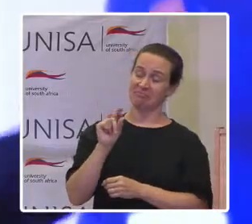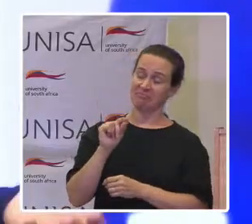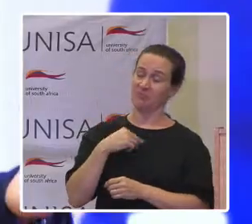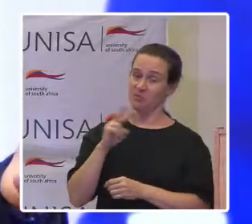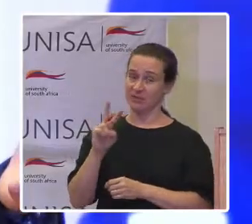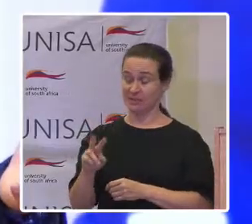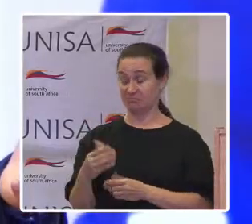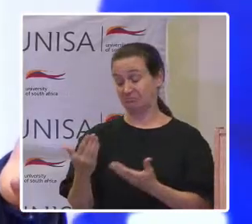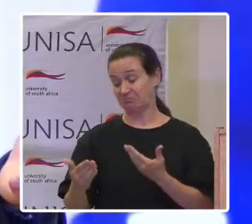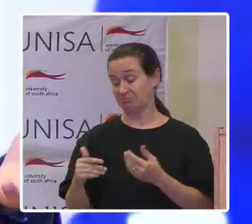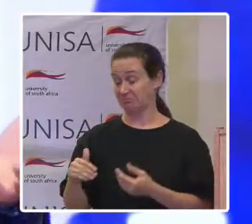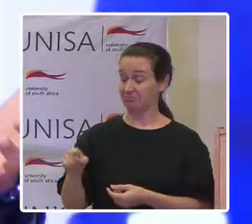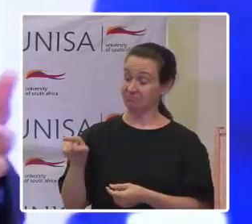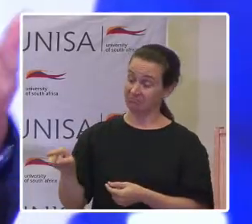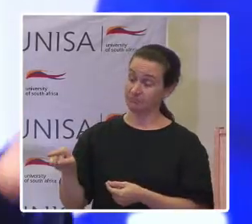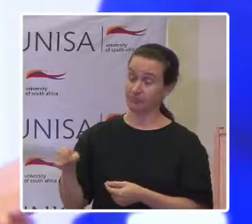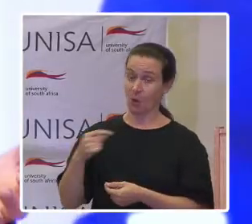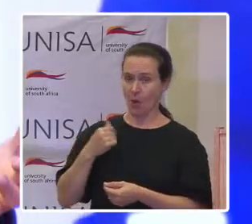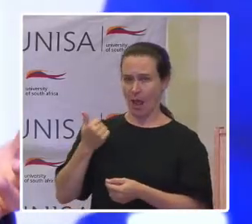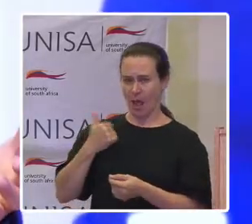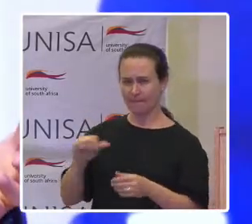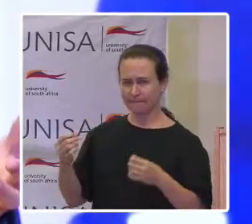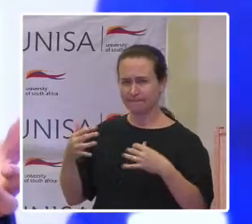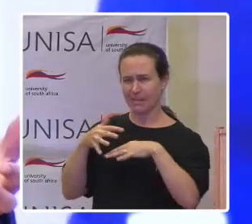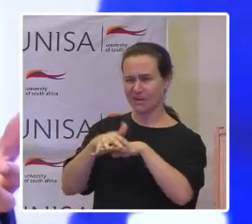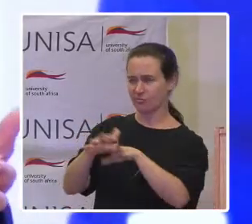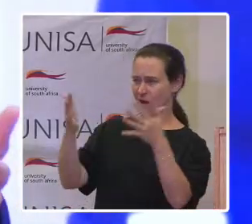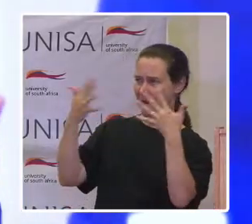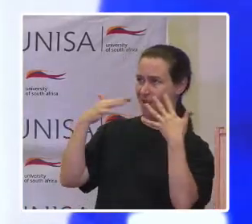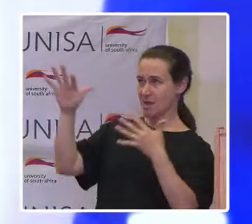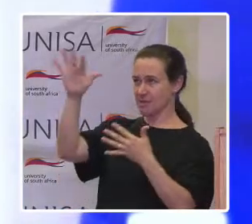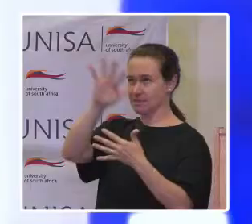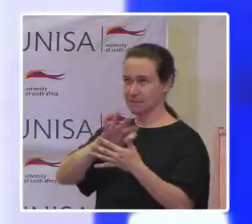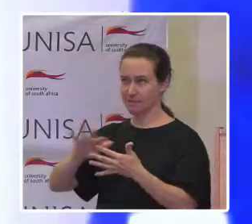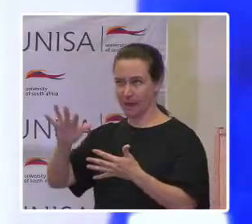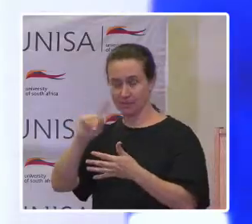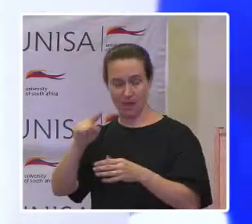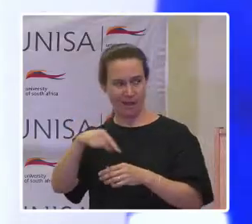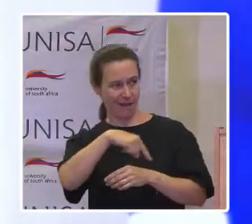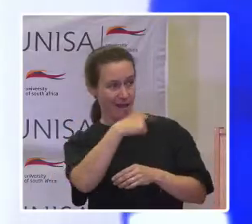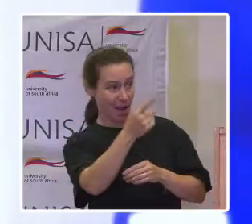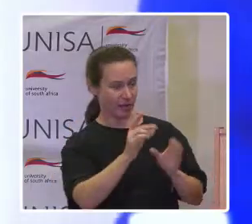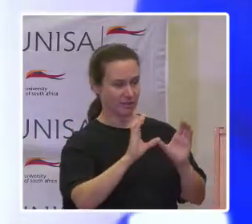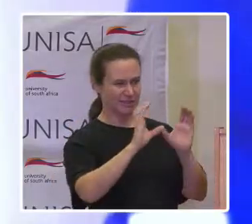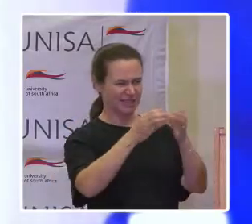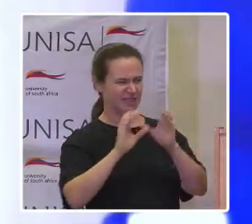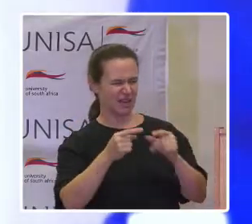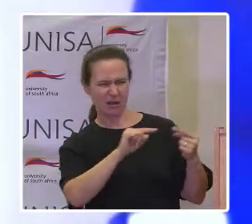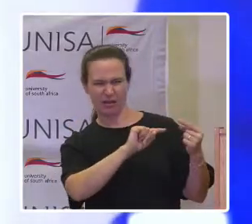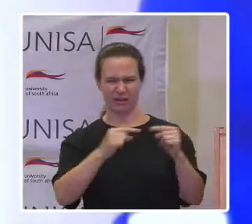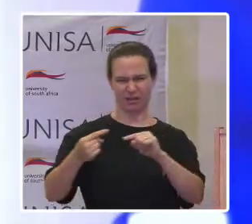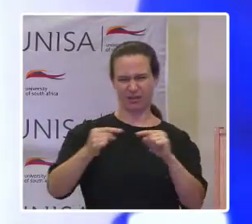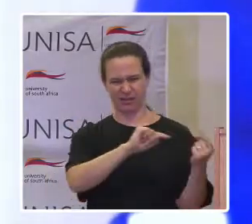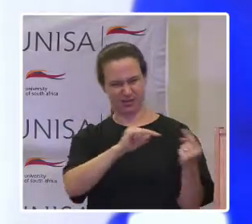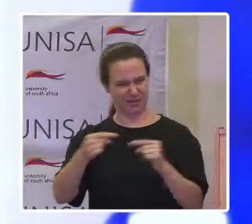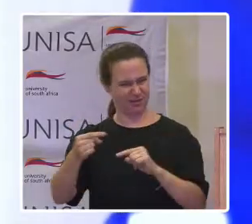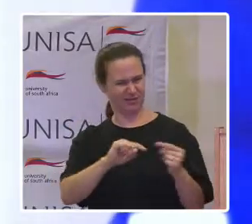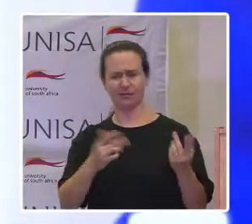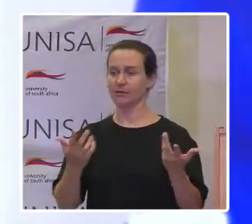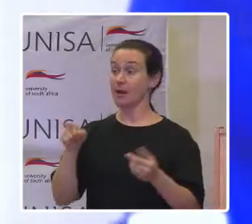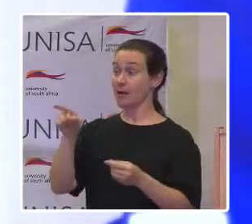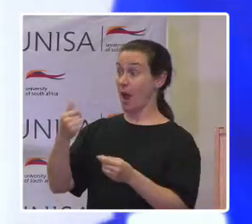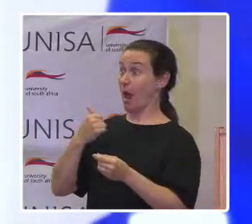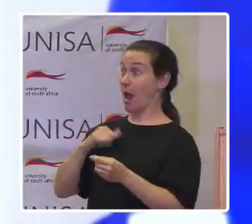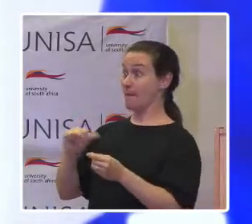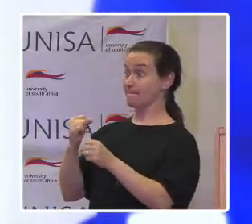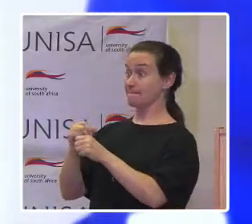on one hand, we're trying to integrate our airspace, and then in other sectors, we're at war with each other. And